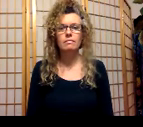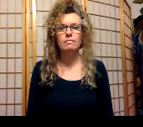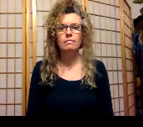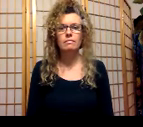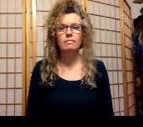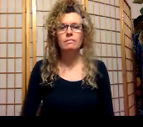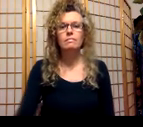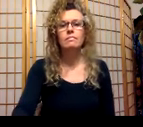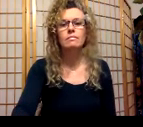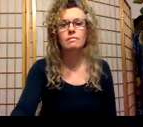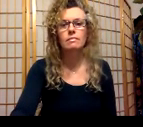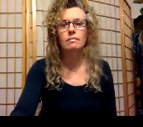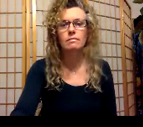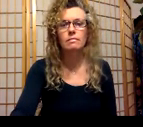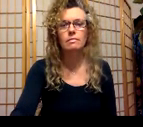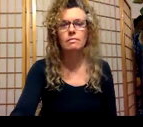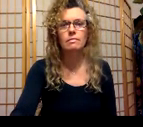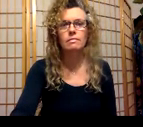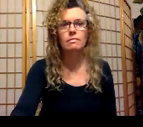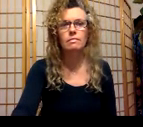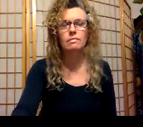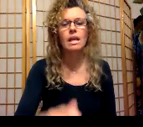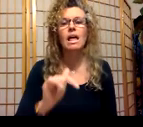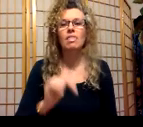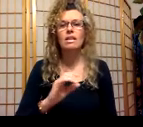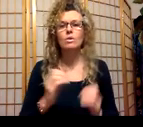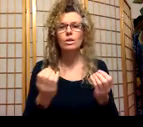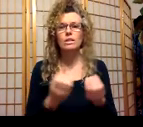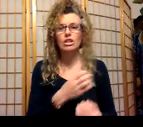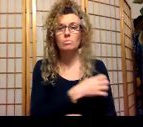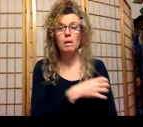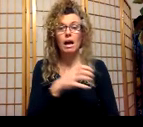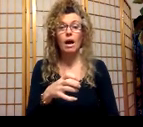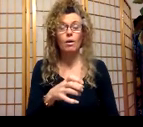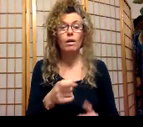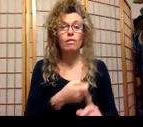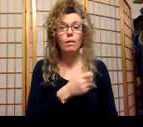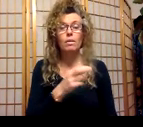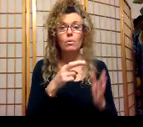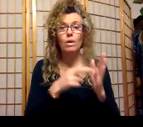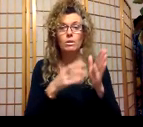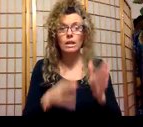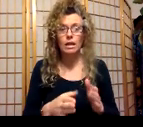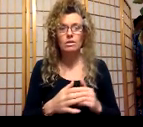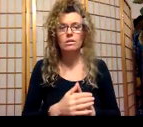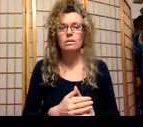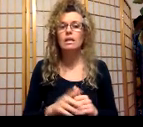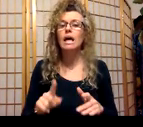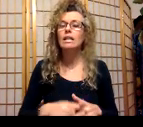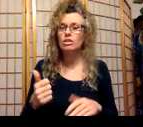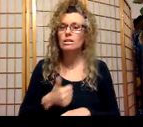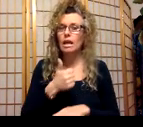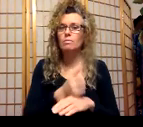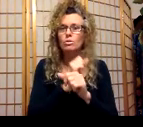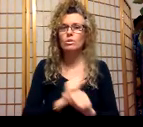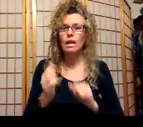This organization, empowered by the representatives, ministers, the government, was initially made to save countries which soon